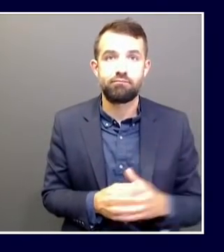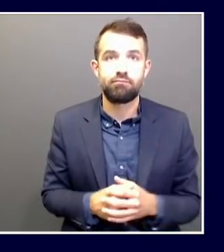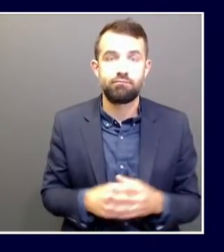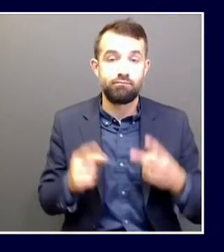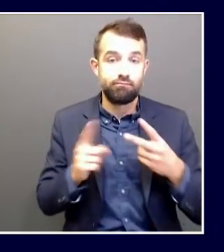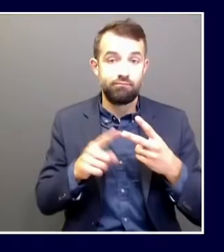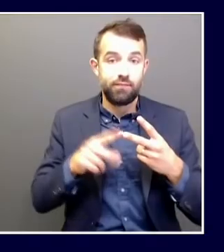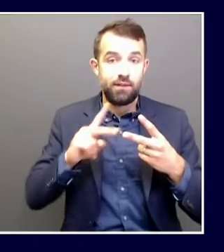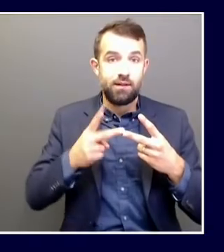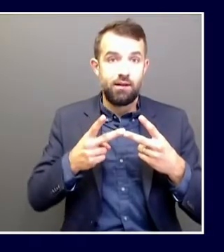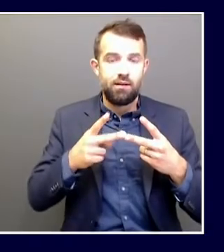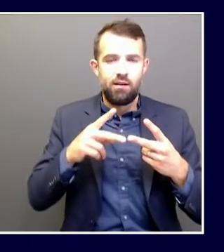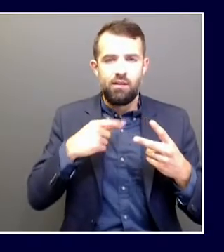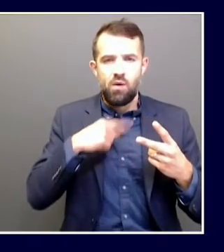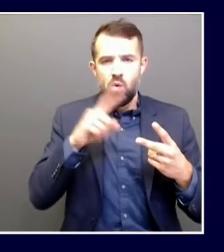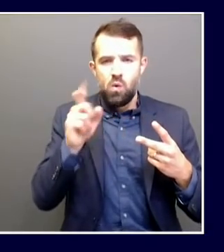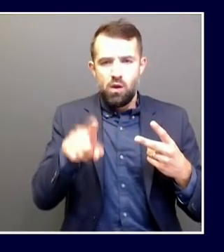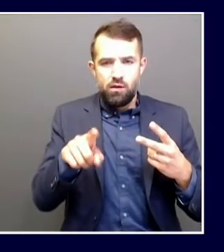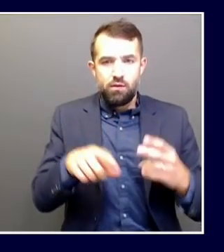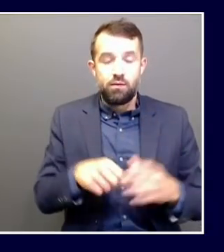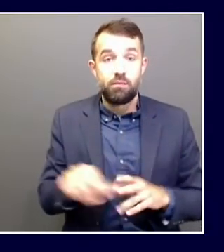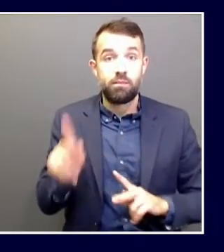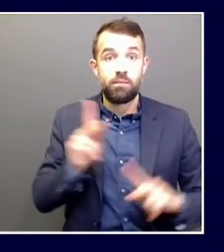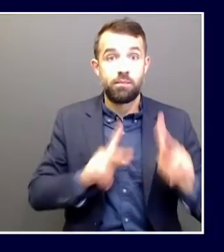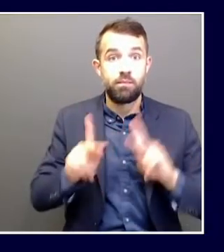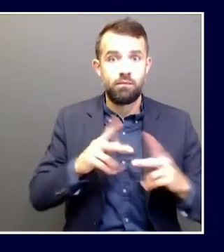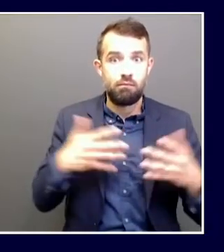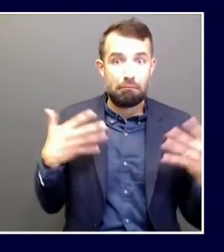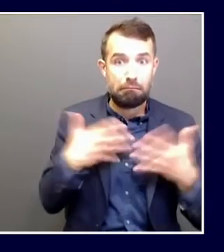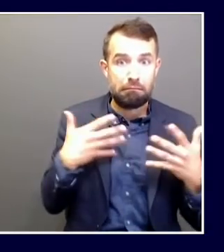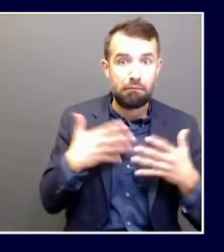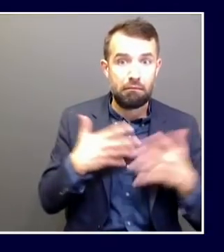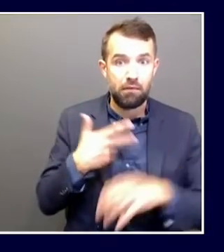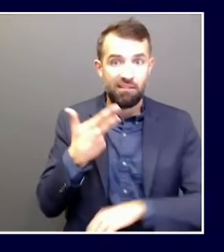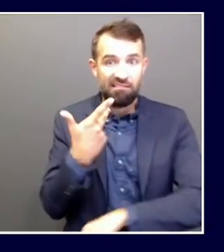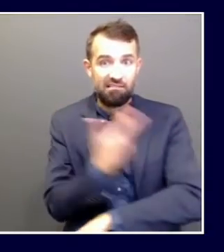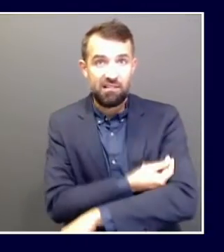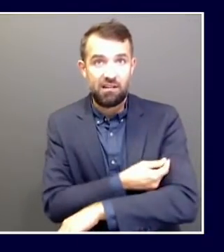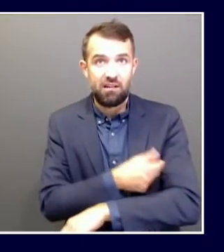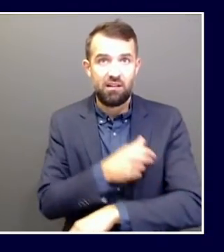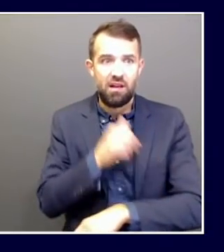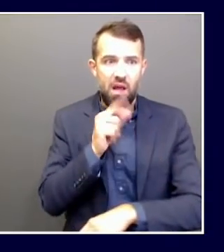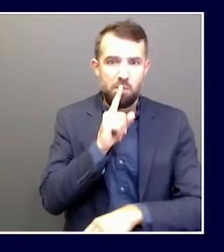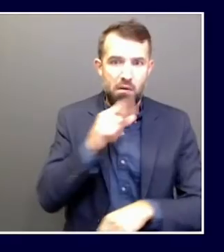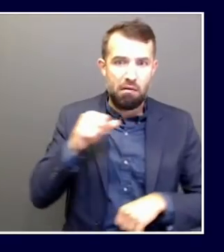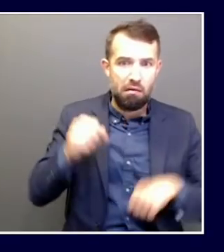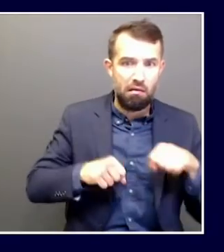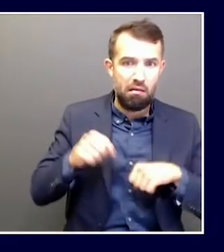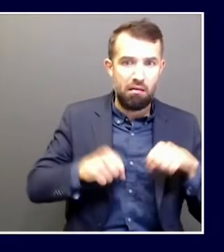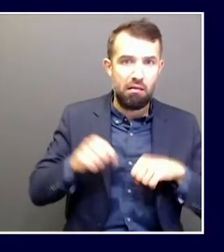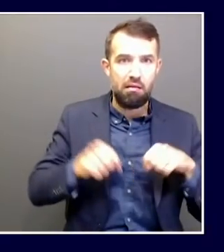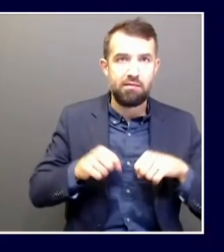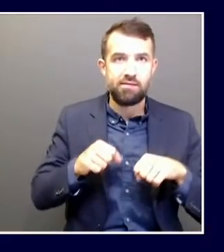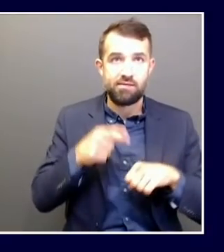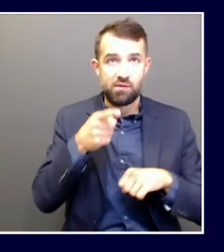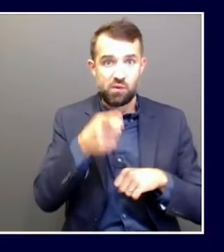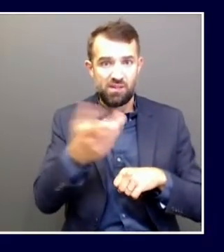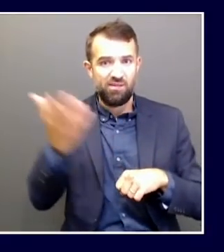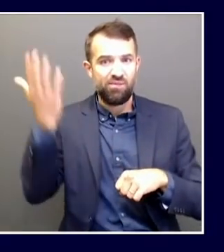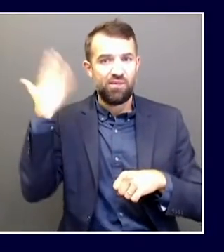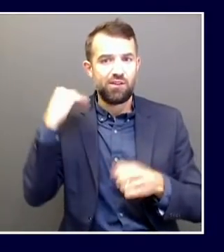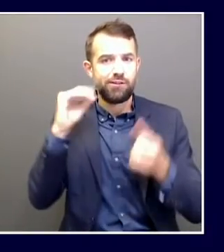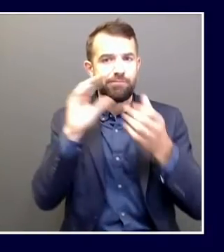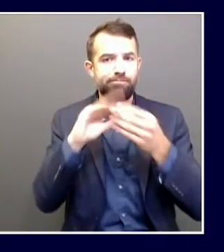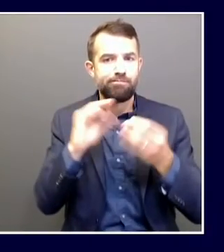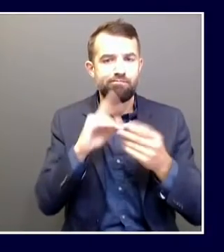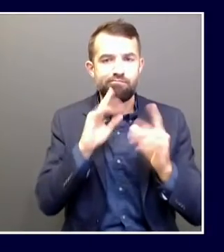hesitancy. You've talked about in these briefings how addressing hesitancy really comes down to one-on-one conversations, and ideally those